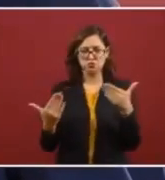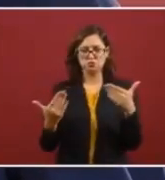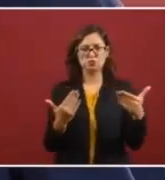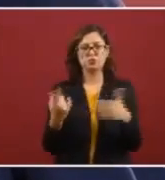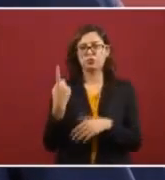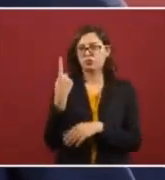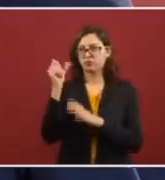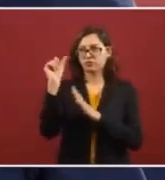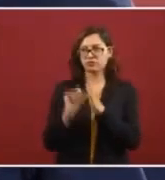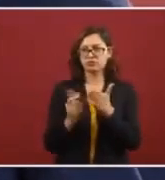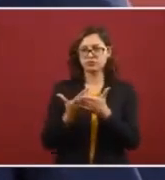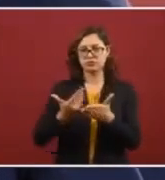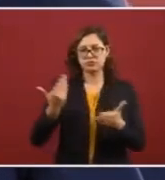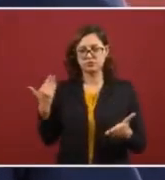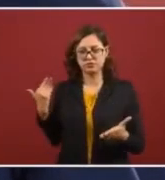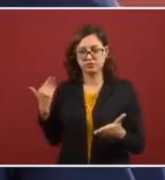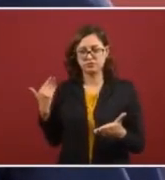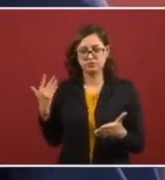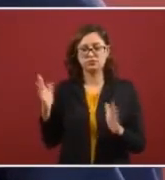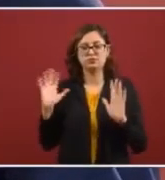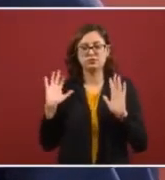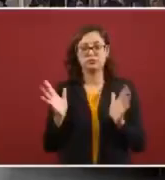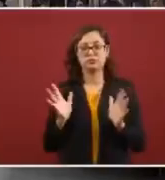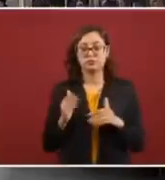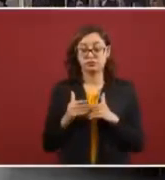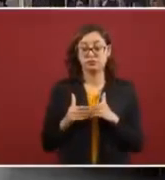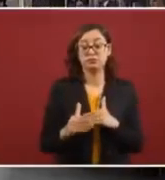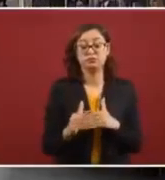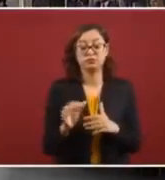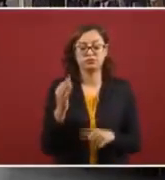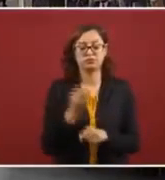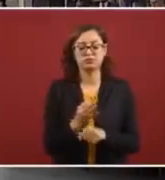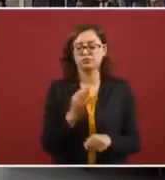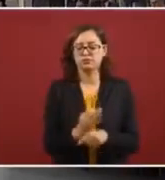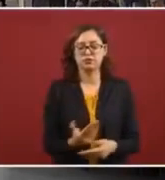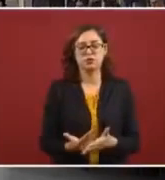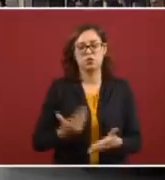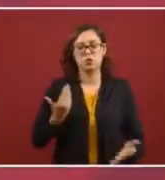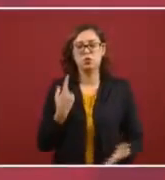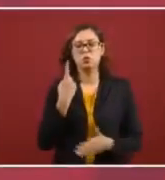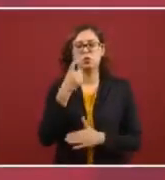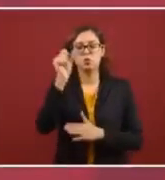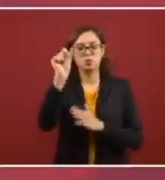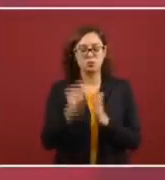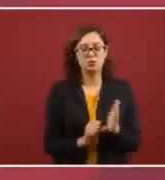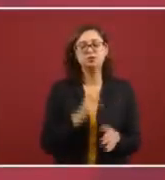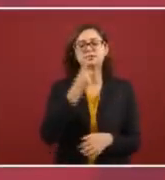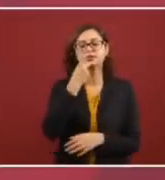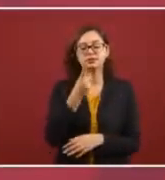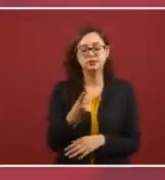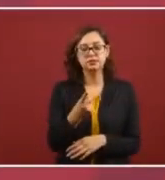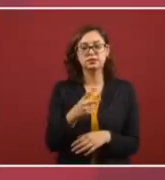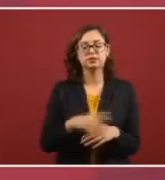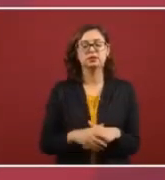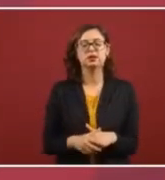from a month ago, and I said that